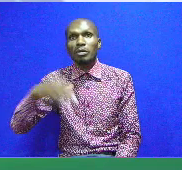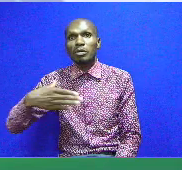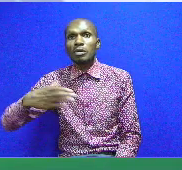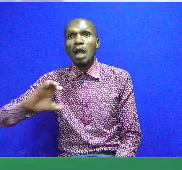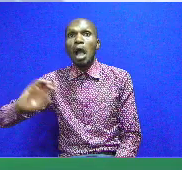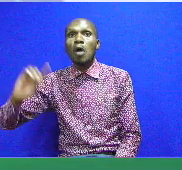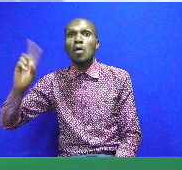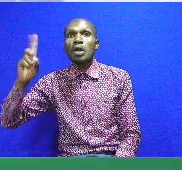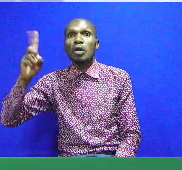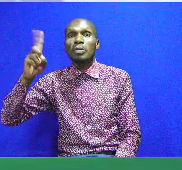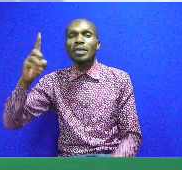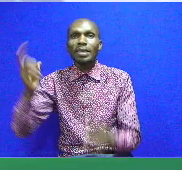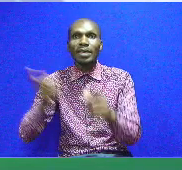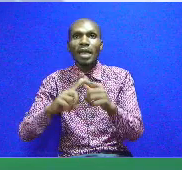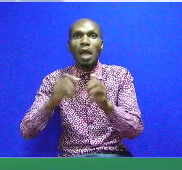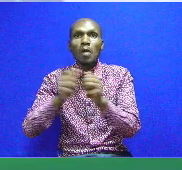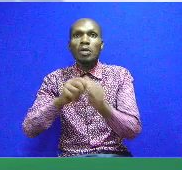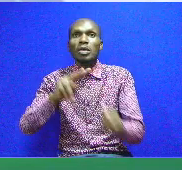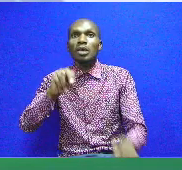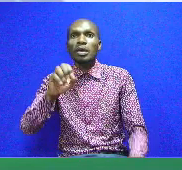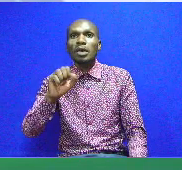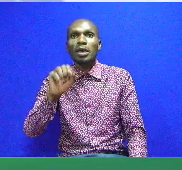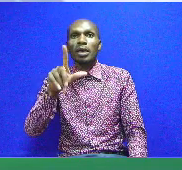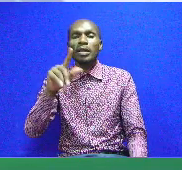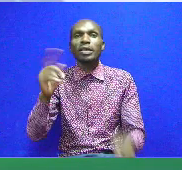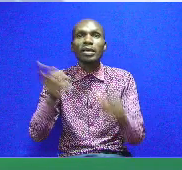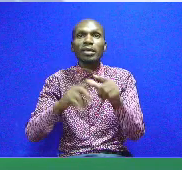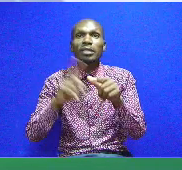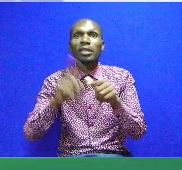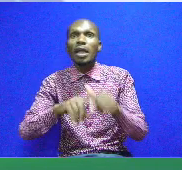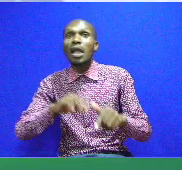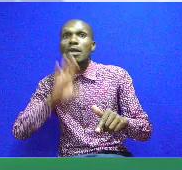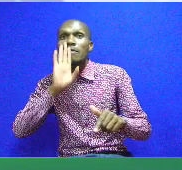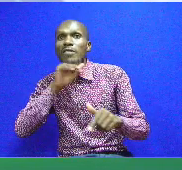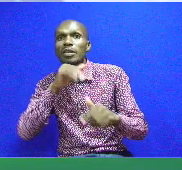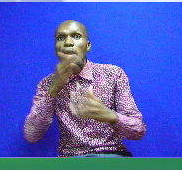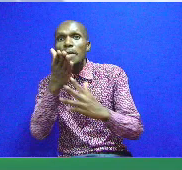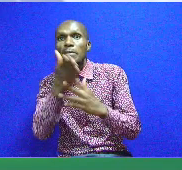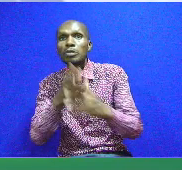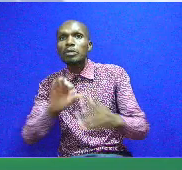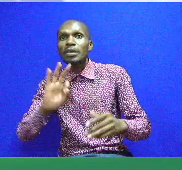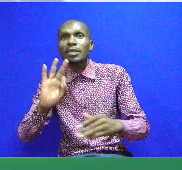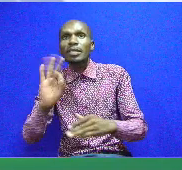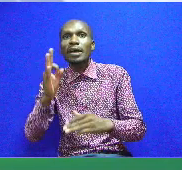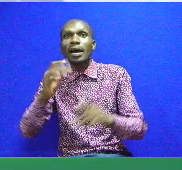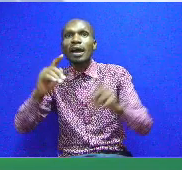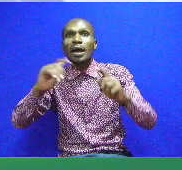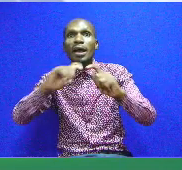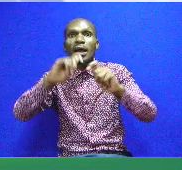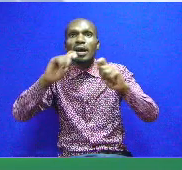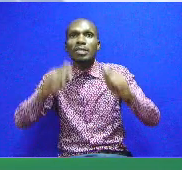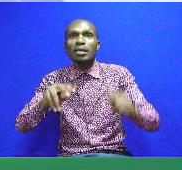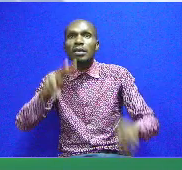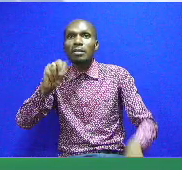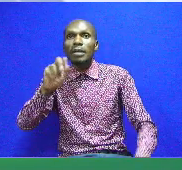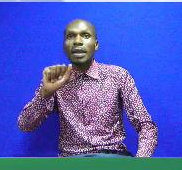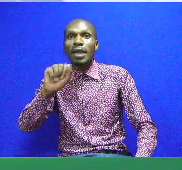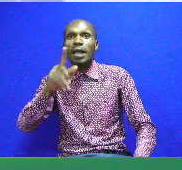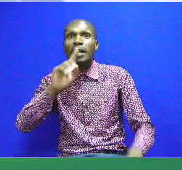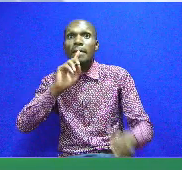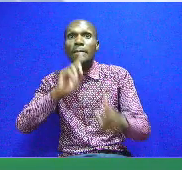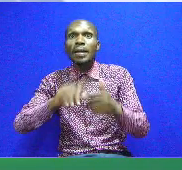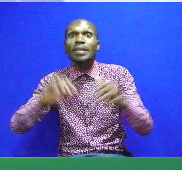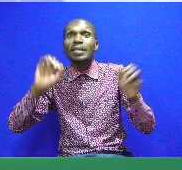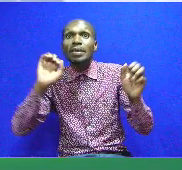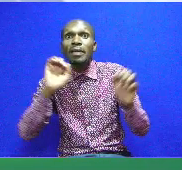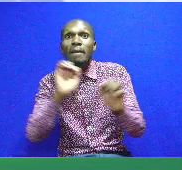cha Nairobi Ascent today ya National Super League ningo ya lengo kura gati chi timu chintangani sato ime league ya National Super League kurende te ligo chikonyare